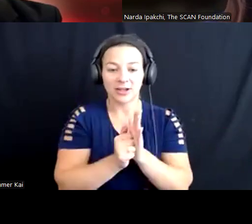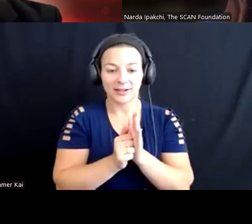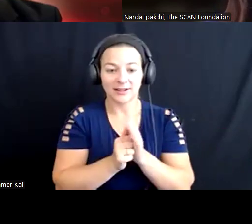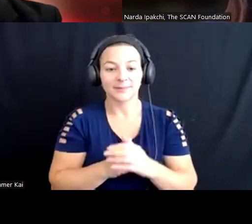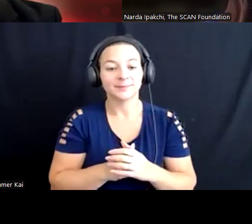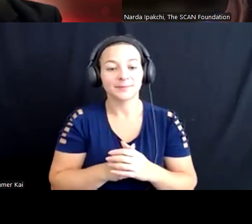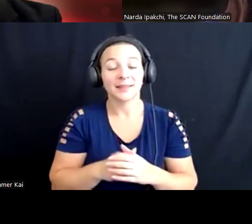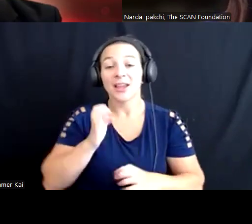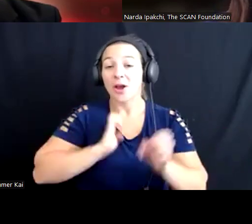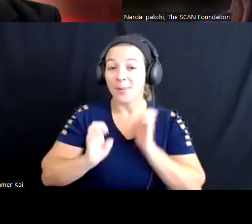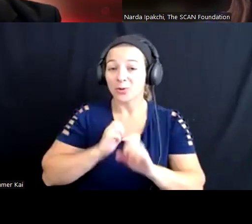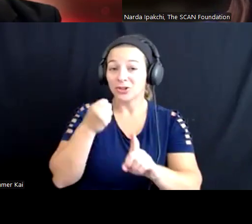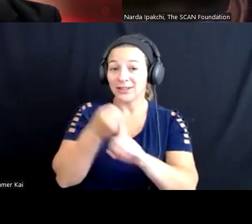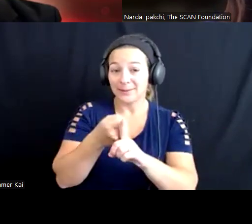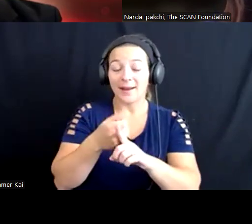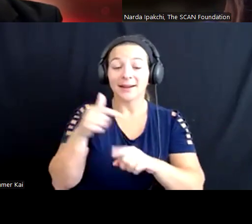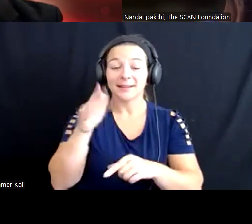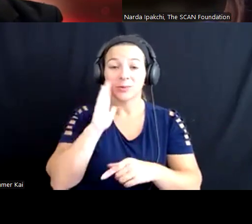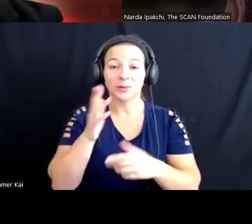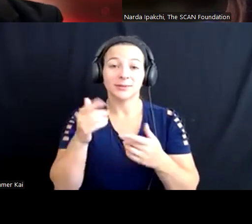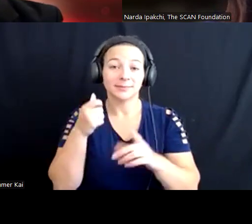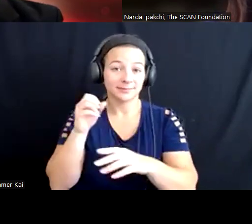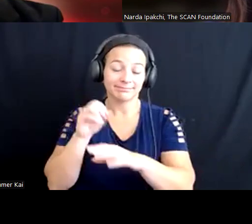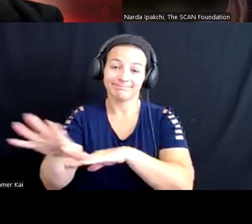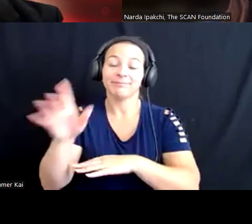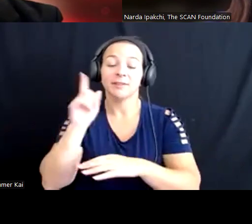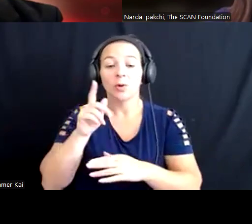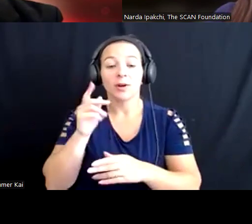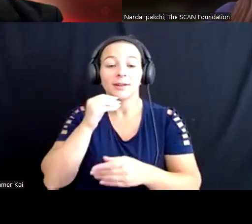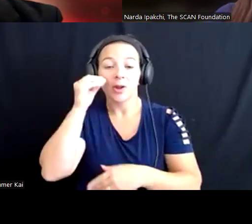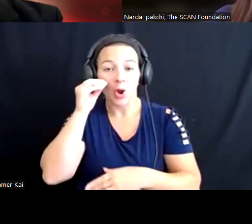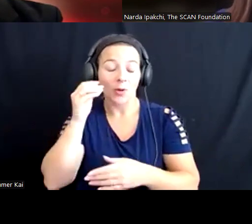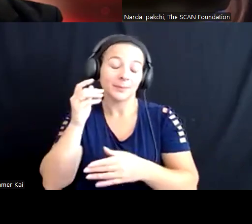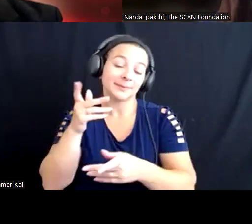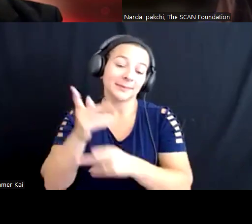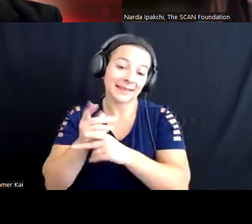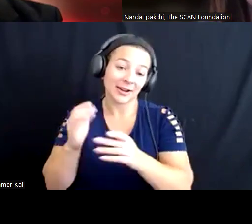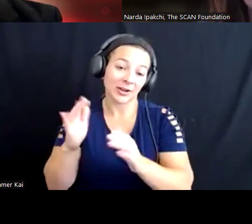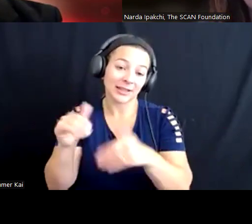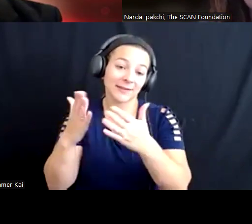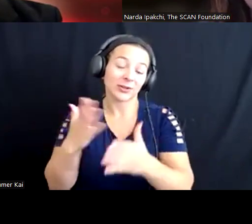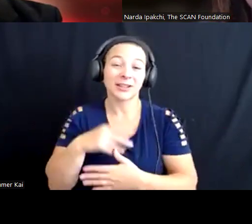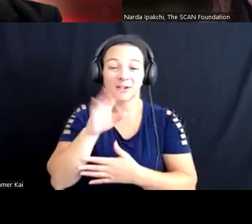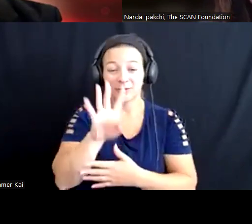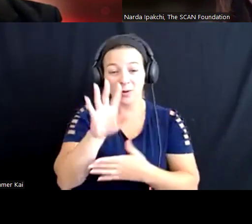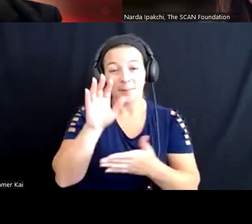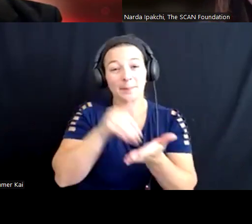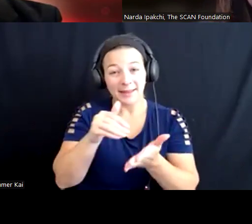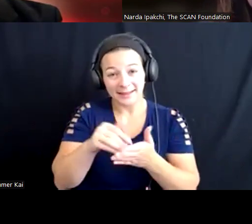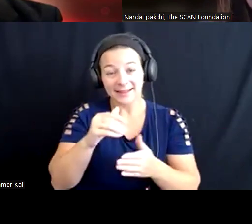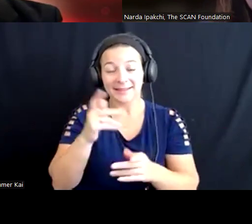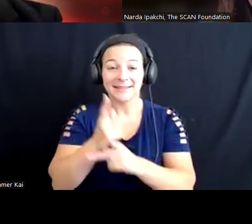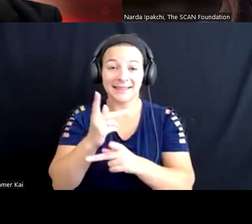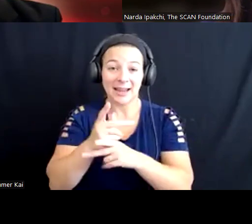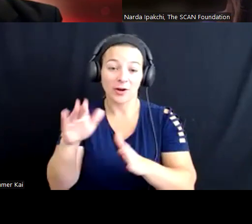caregiving places on family caregivers, and that demonstrates that the 4.4 million family caregivers in California are the backbone of